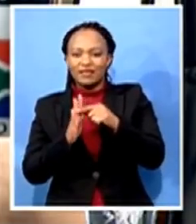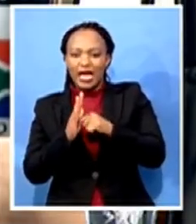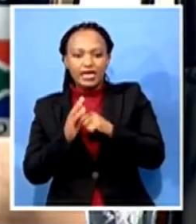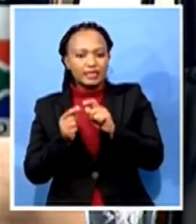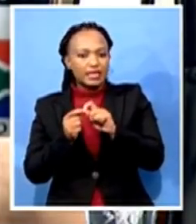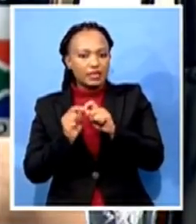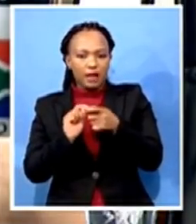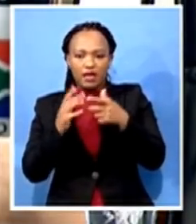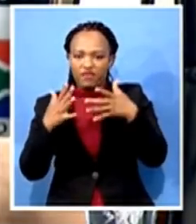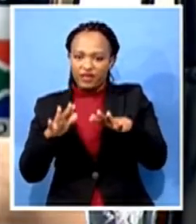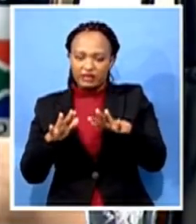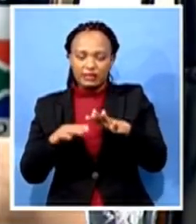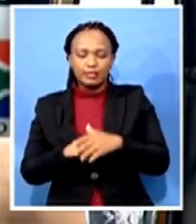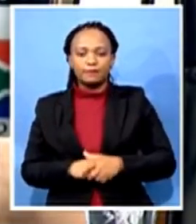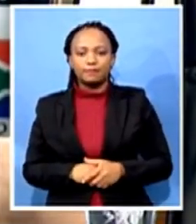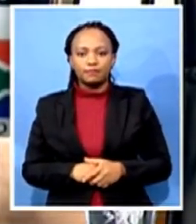As I was told, Chair.